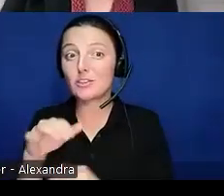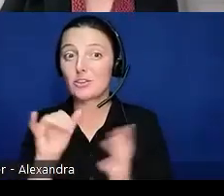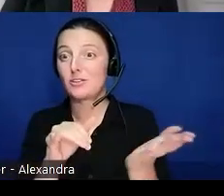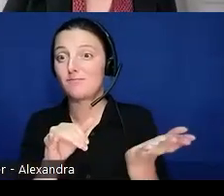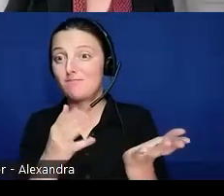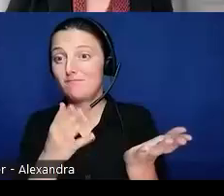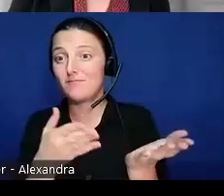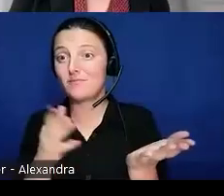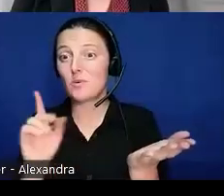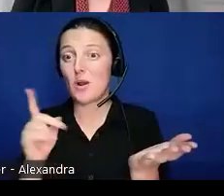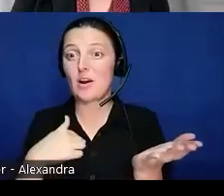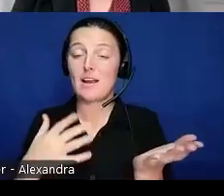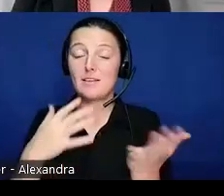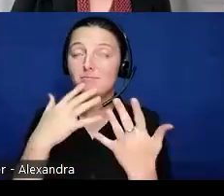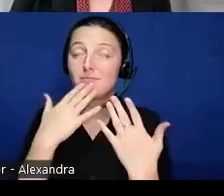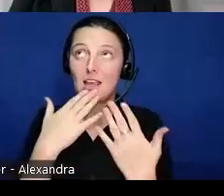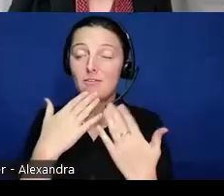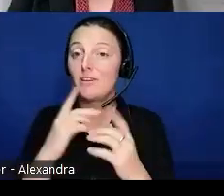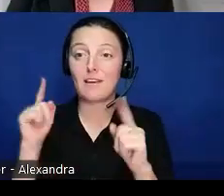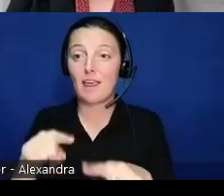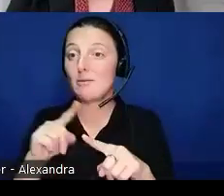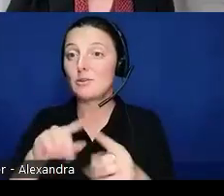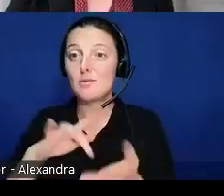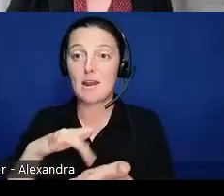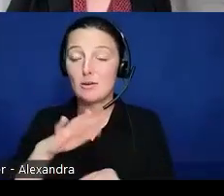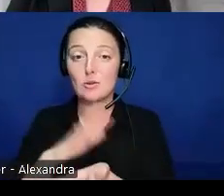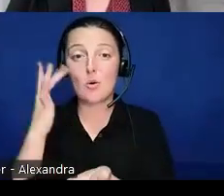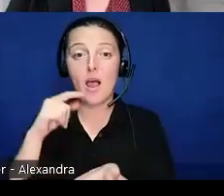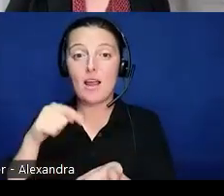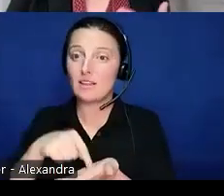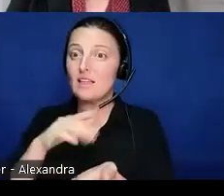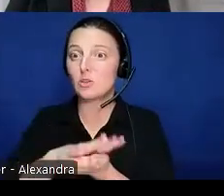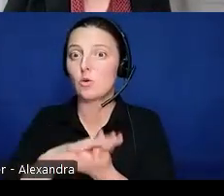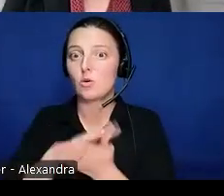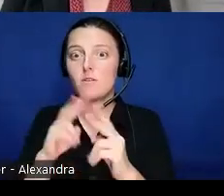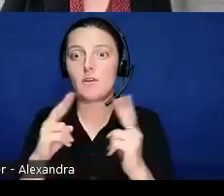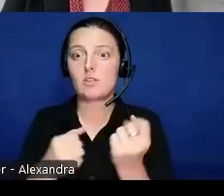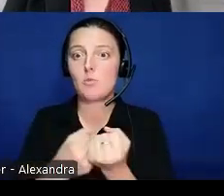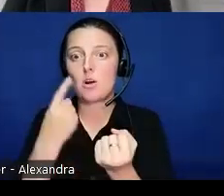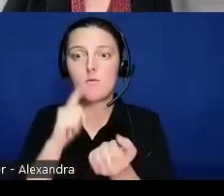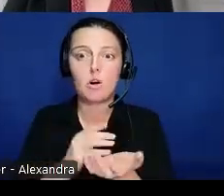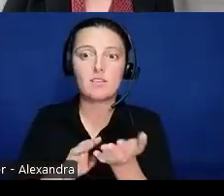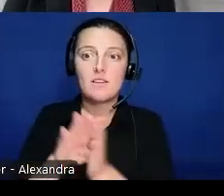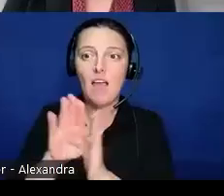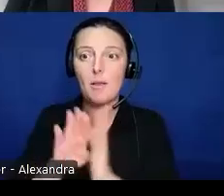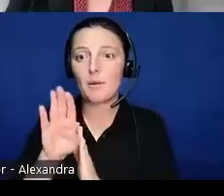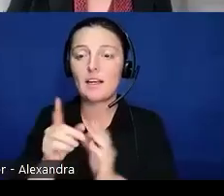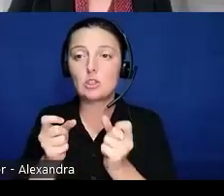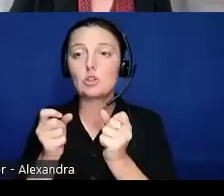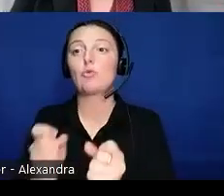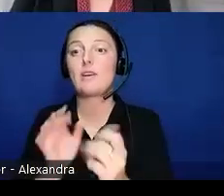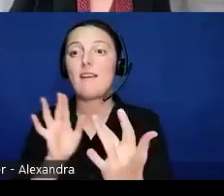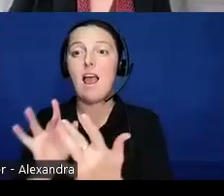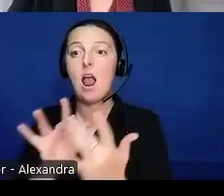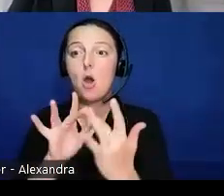medical school, because this school was so supportive of developing a street outreach program. And when I